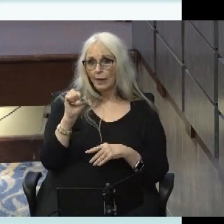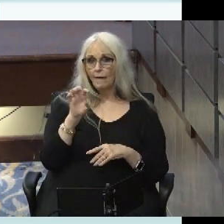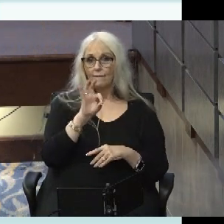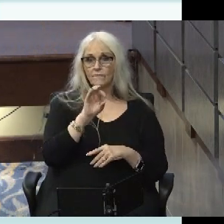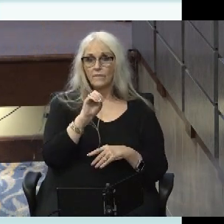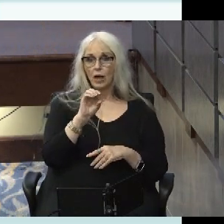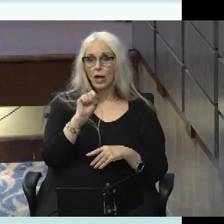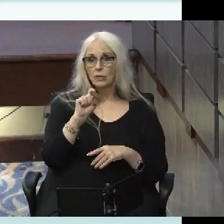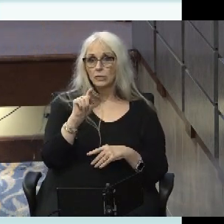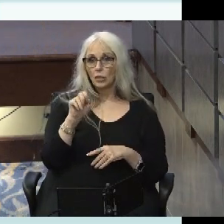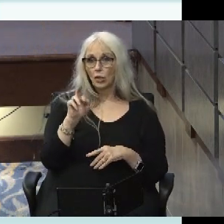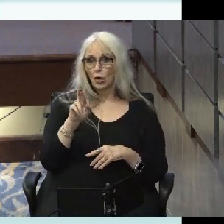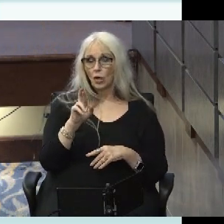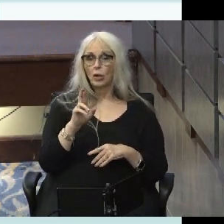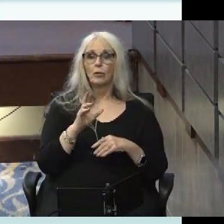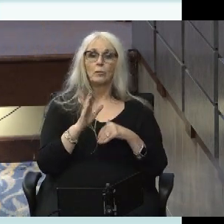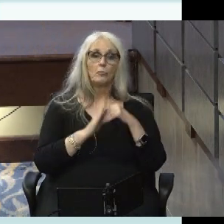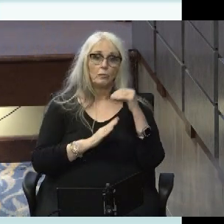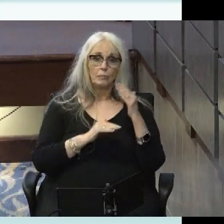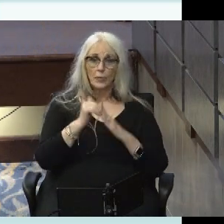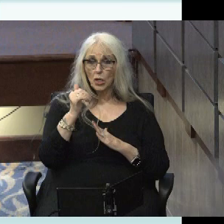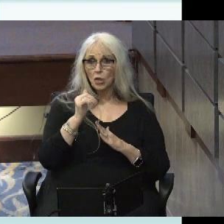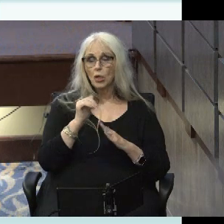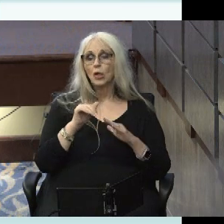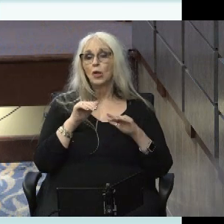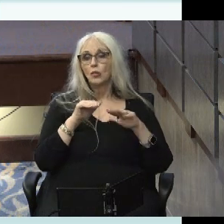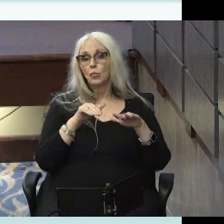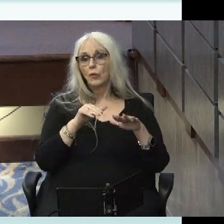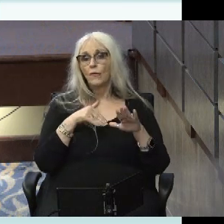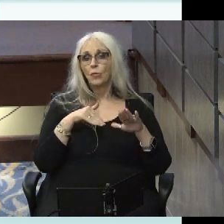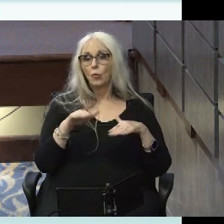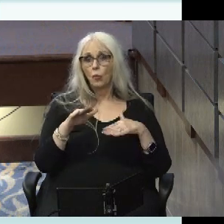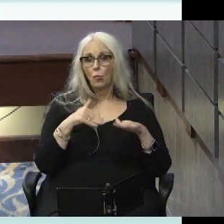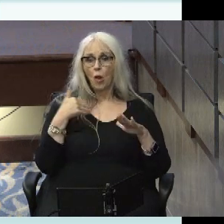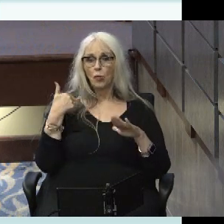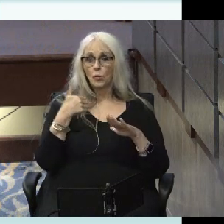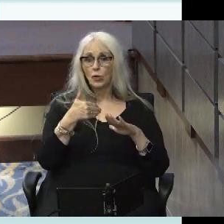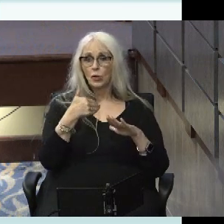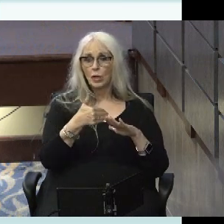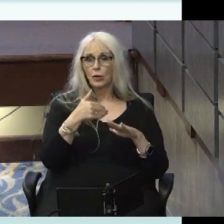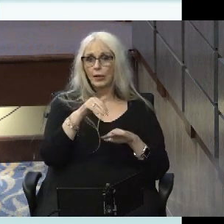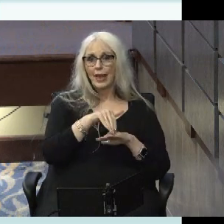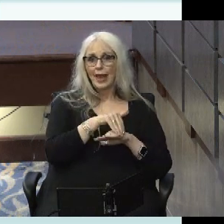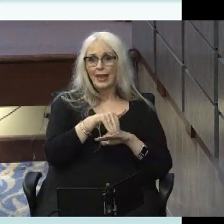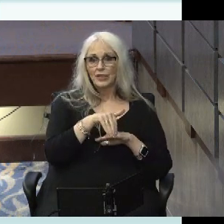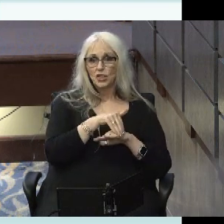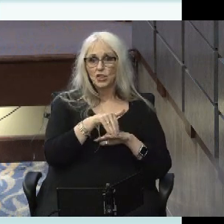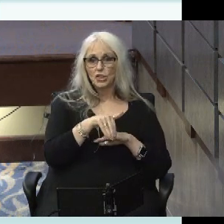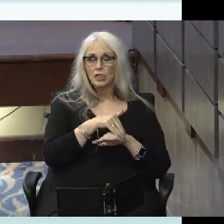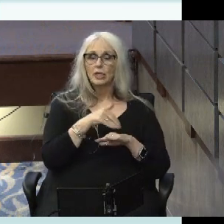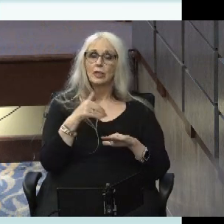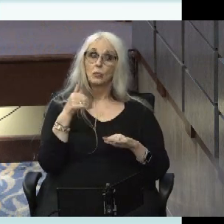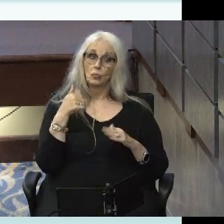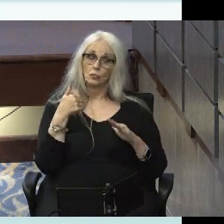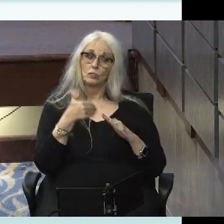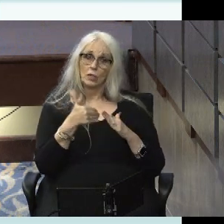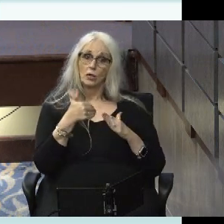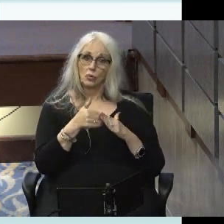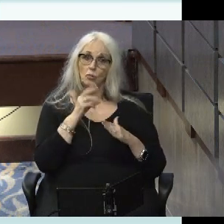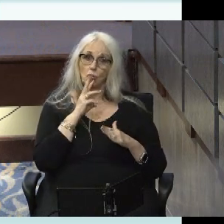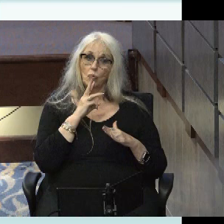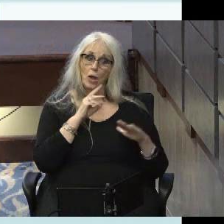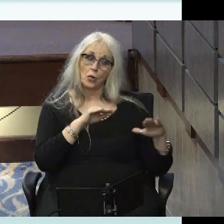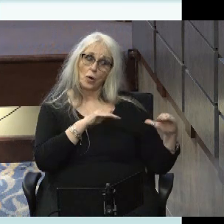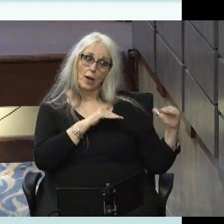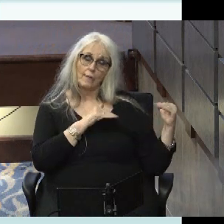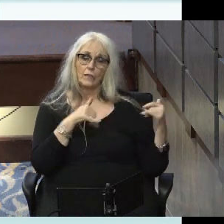being built, the Riverwalk currently goes along that edge, and you are right at the water level. You'll still be able to get